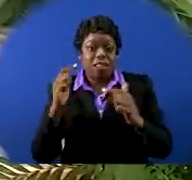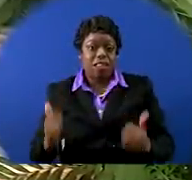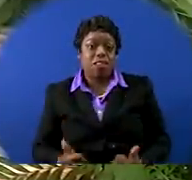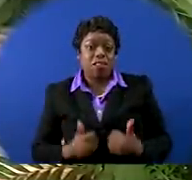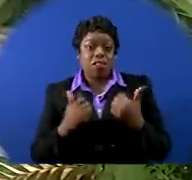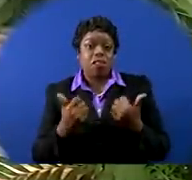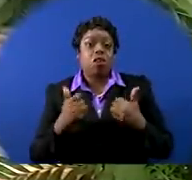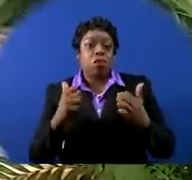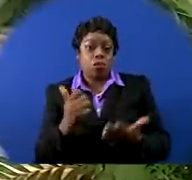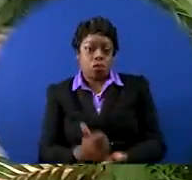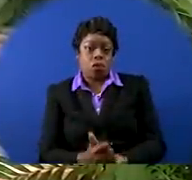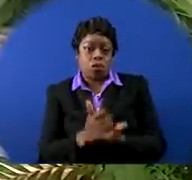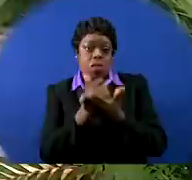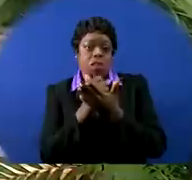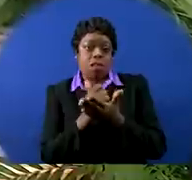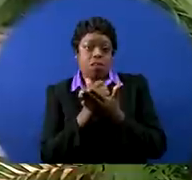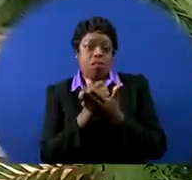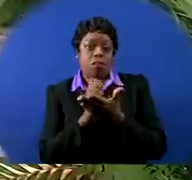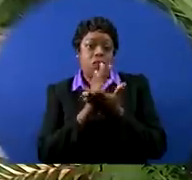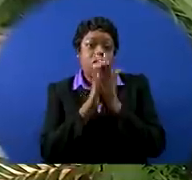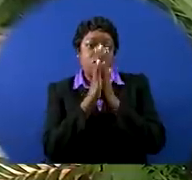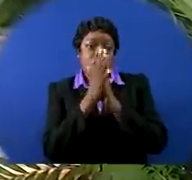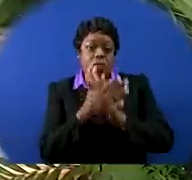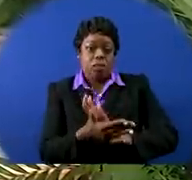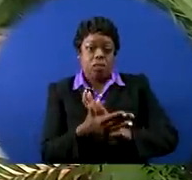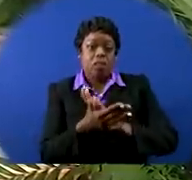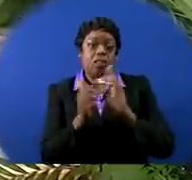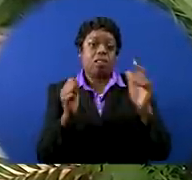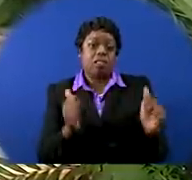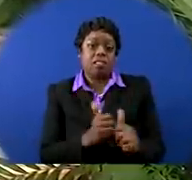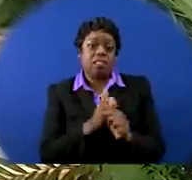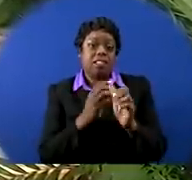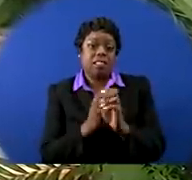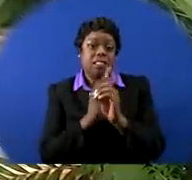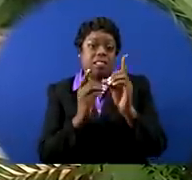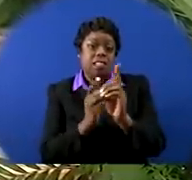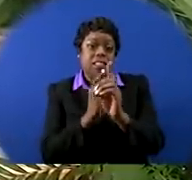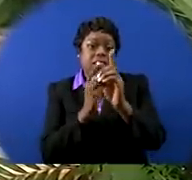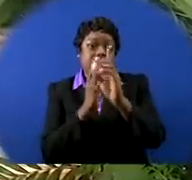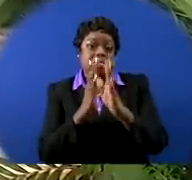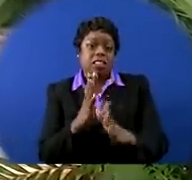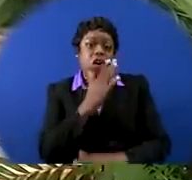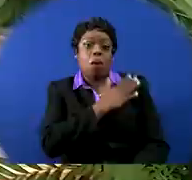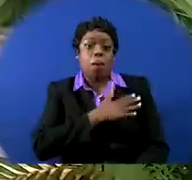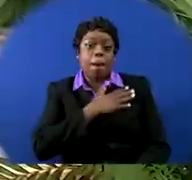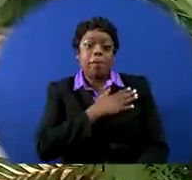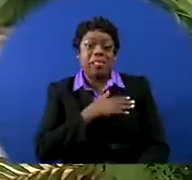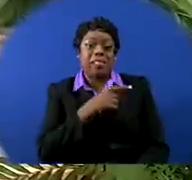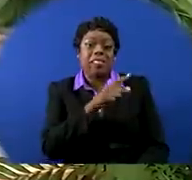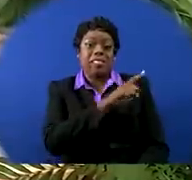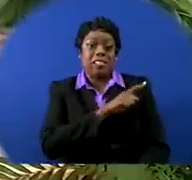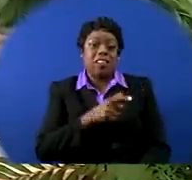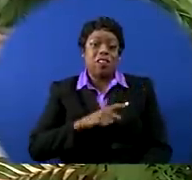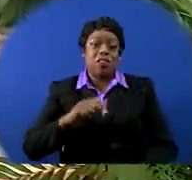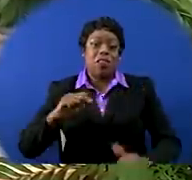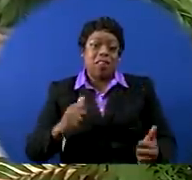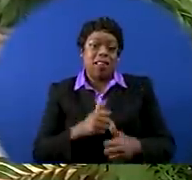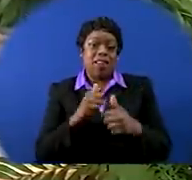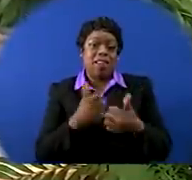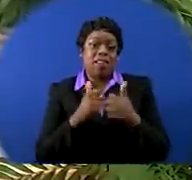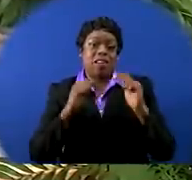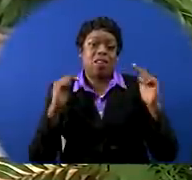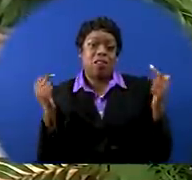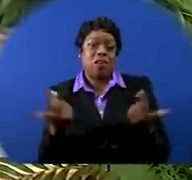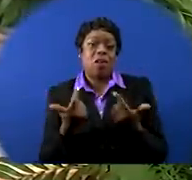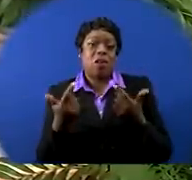the disciple that all of us are striving to become. Disciples who please the Lord and follow him in all of our ways. Here comes a gentleman bringing